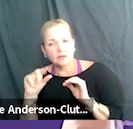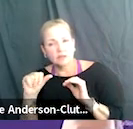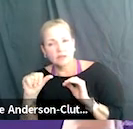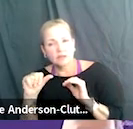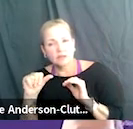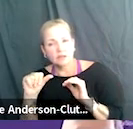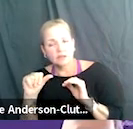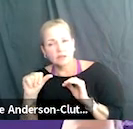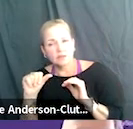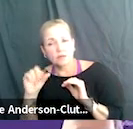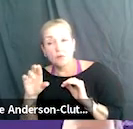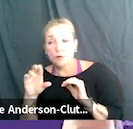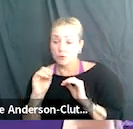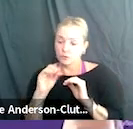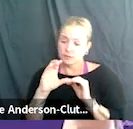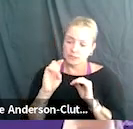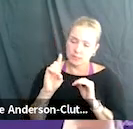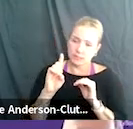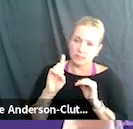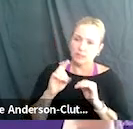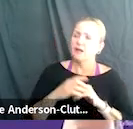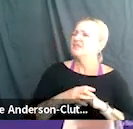either.